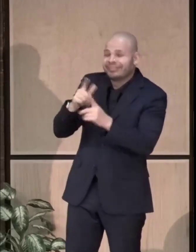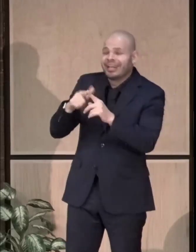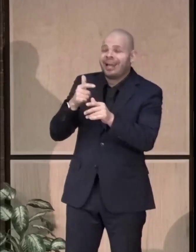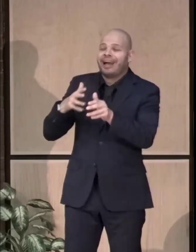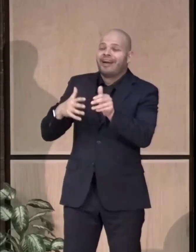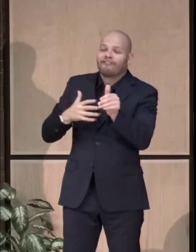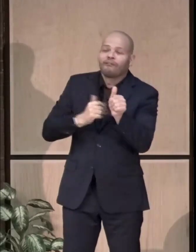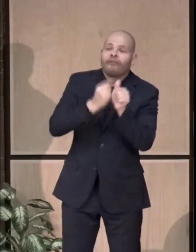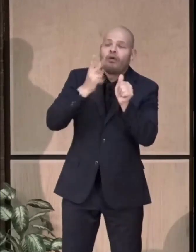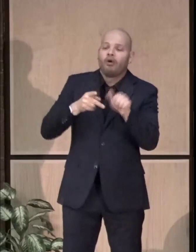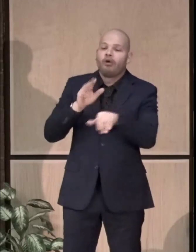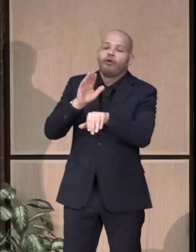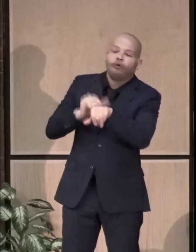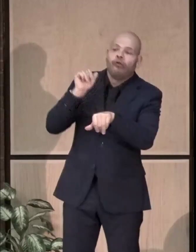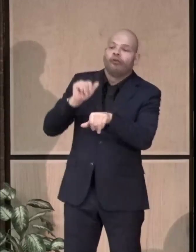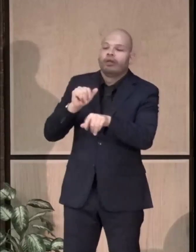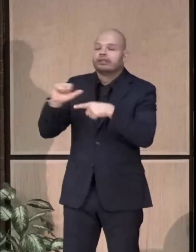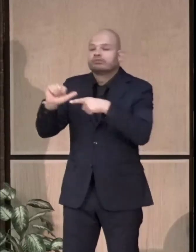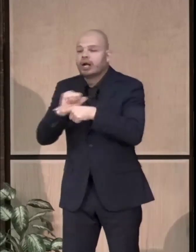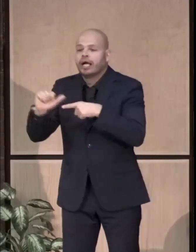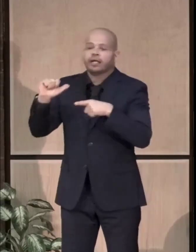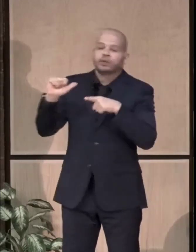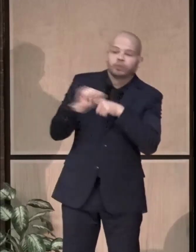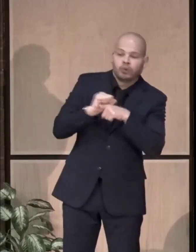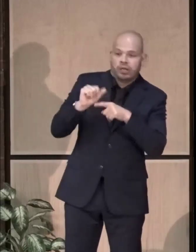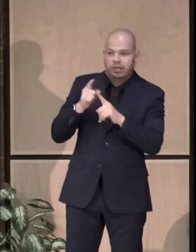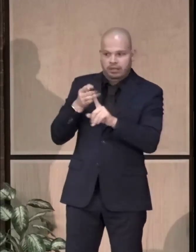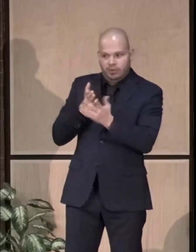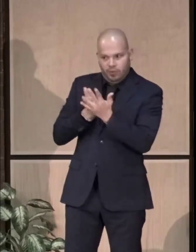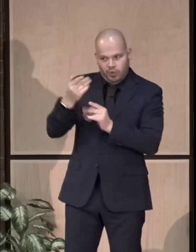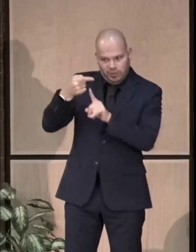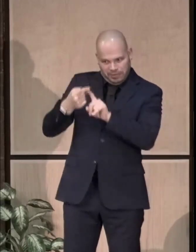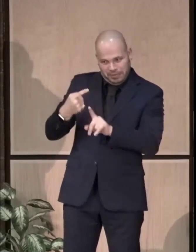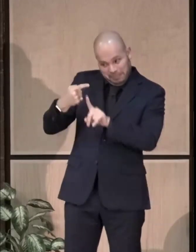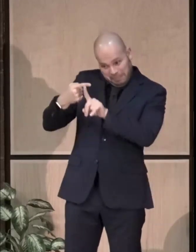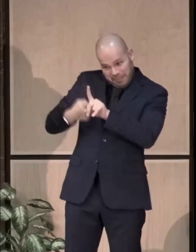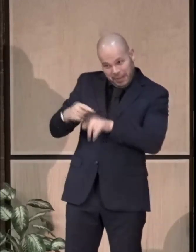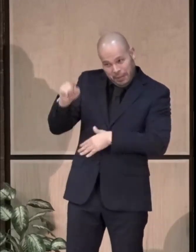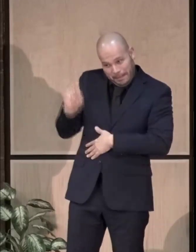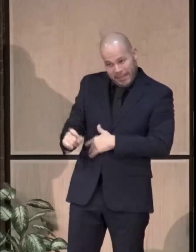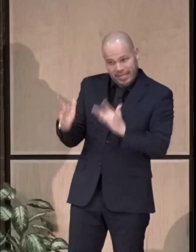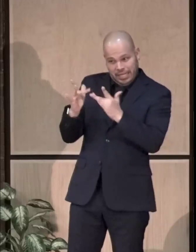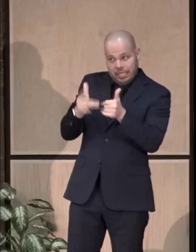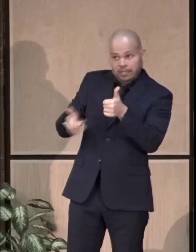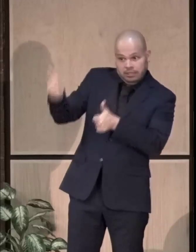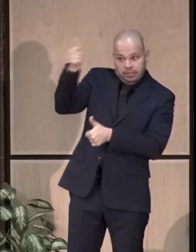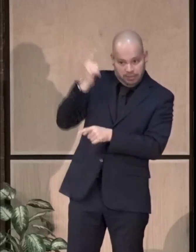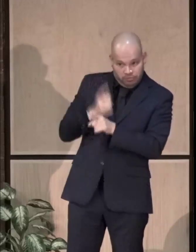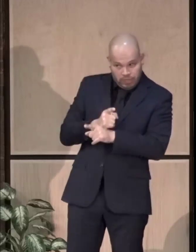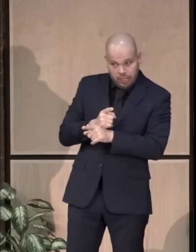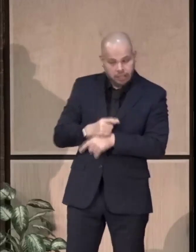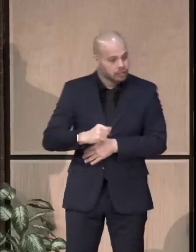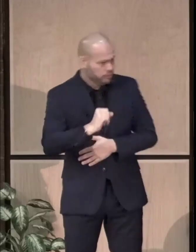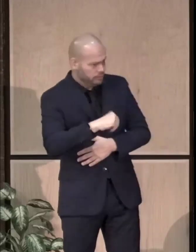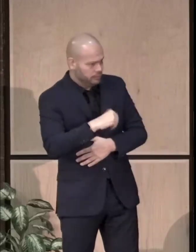and throughout the month as you receive updated information, right? That's what it says. Yes, sir. Did he do that?